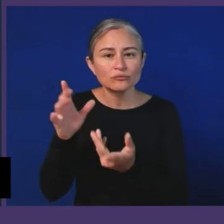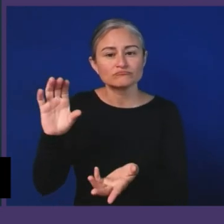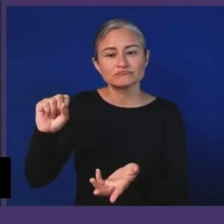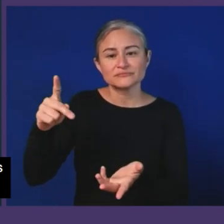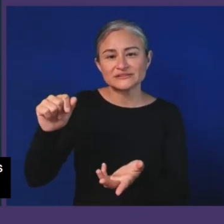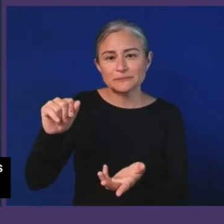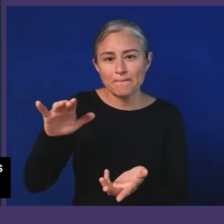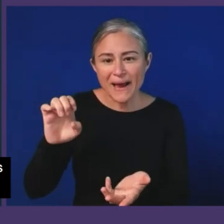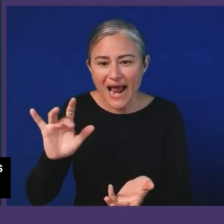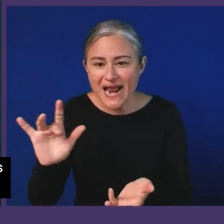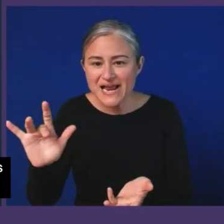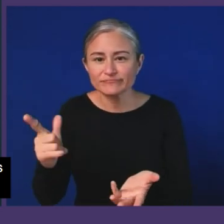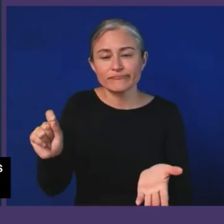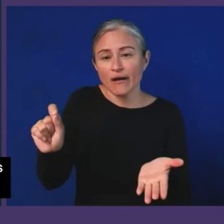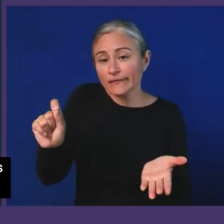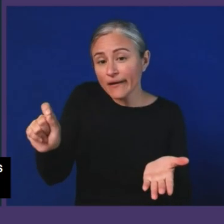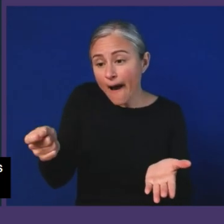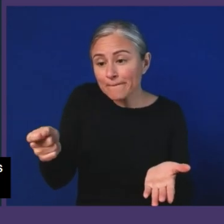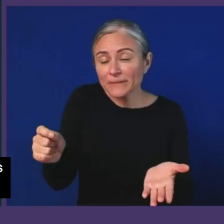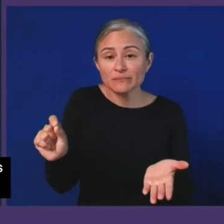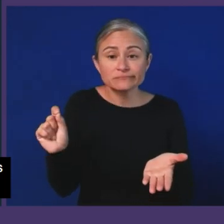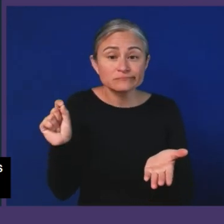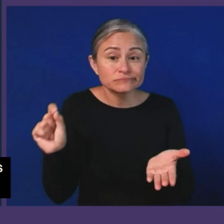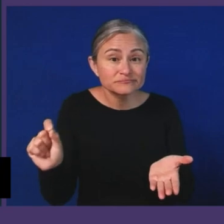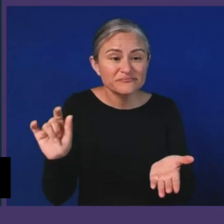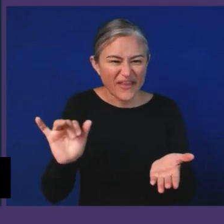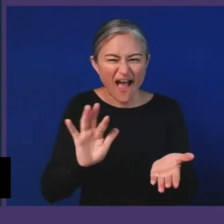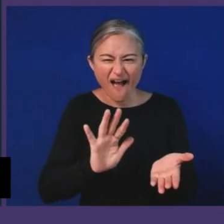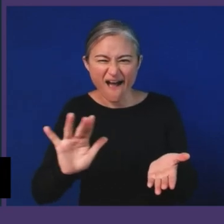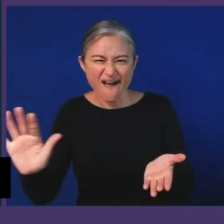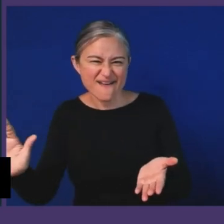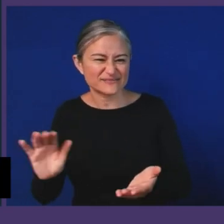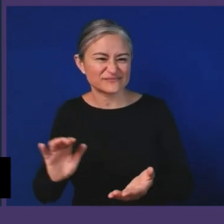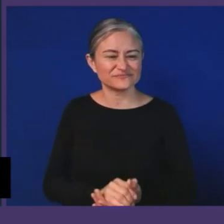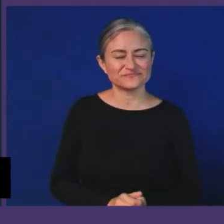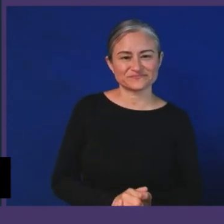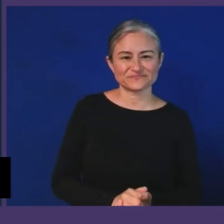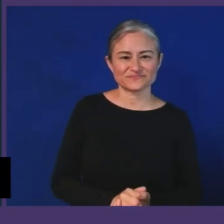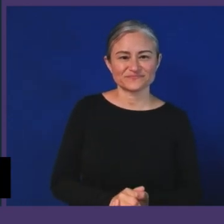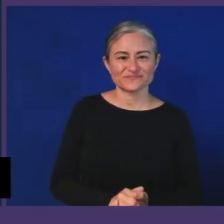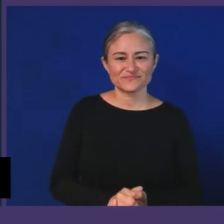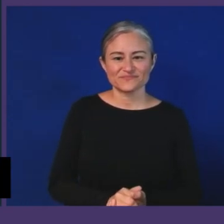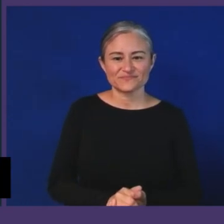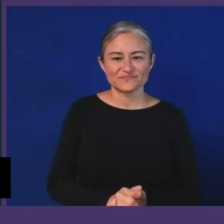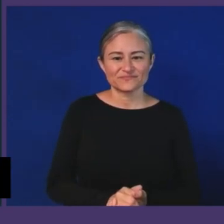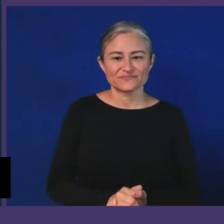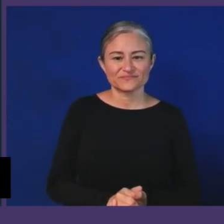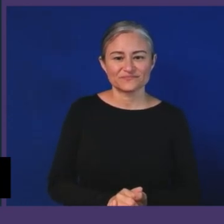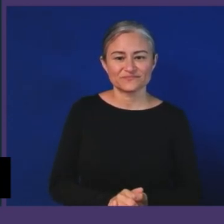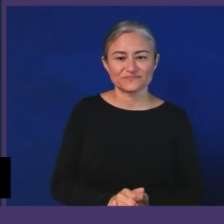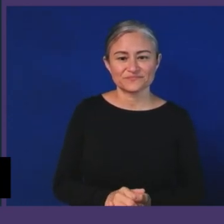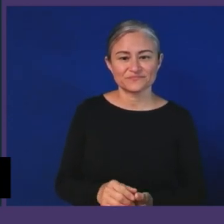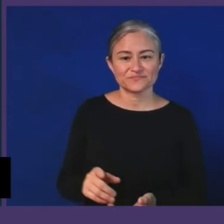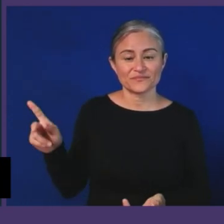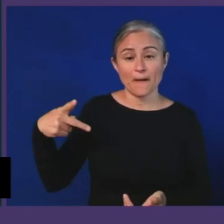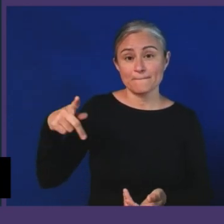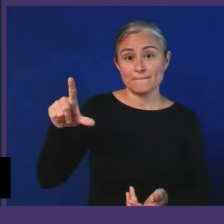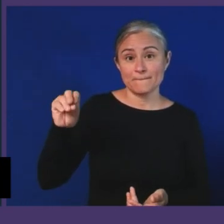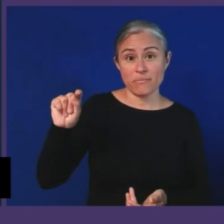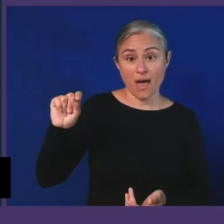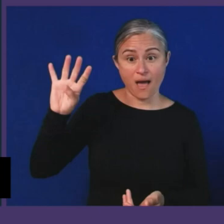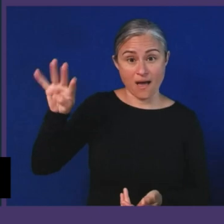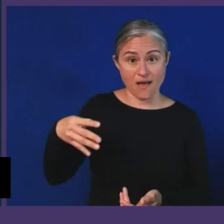and more consistent predictions over time. These are the kinds of plots that you're looking at when you're doing model pre-training. Effectively, we're looking at the loss